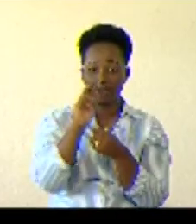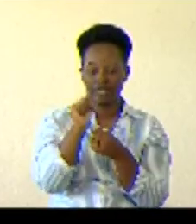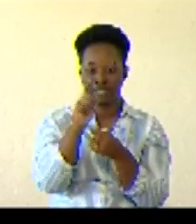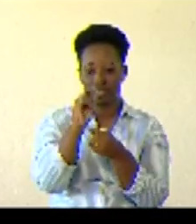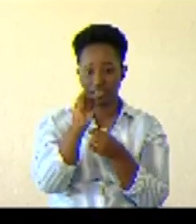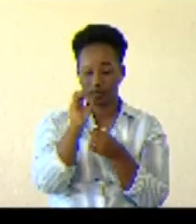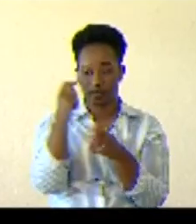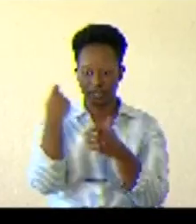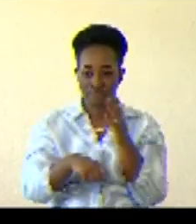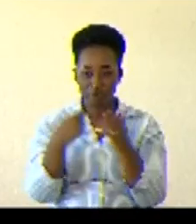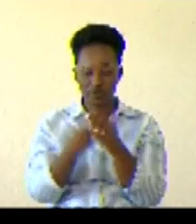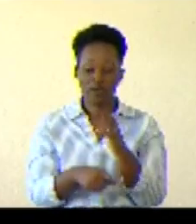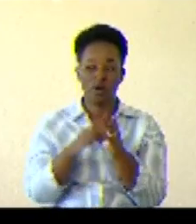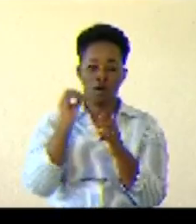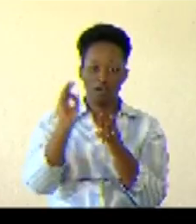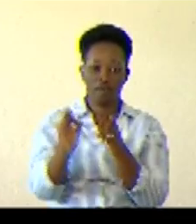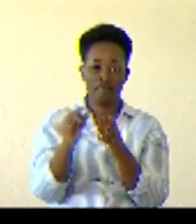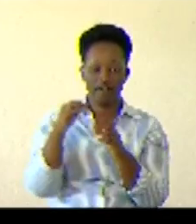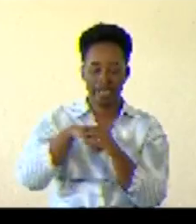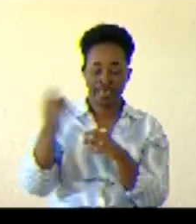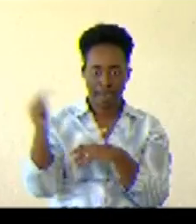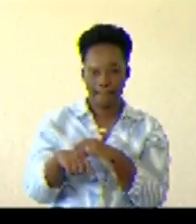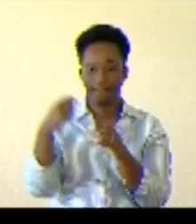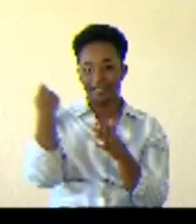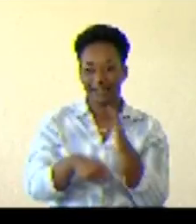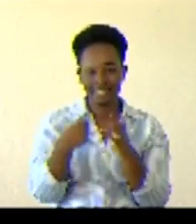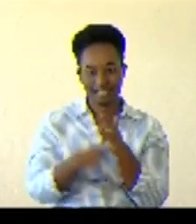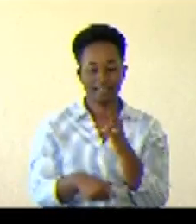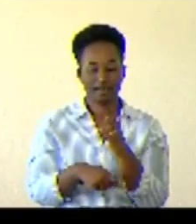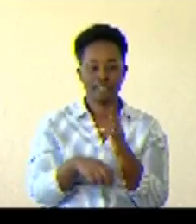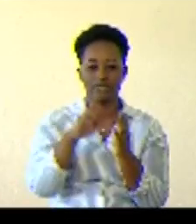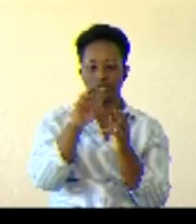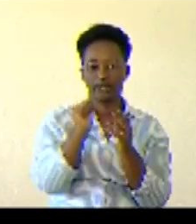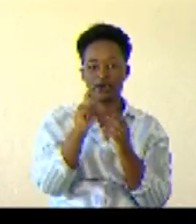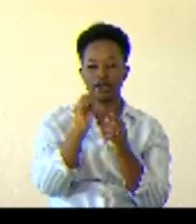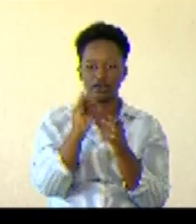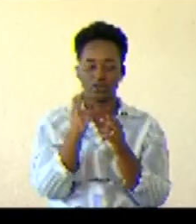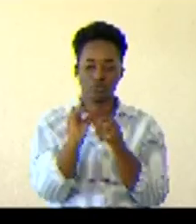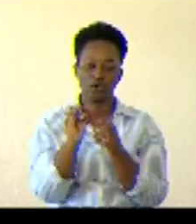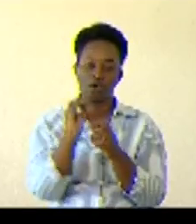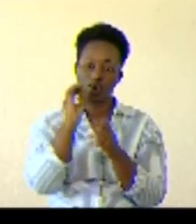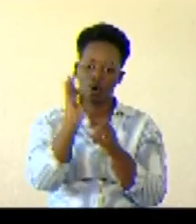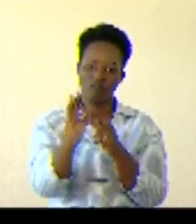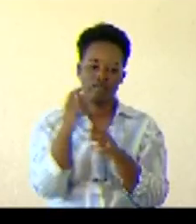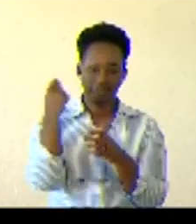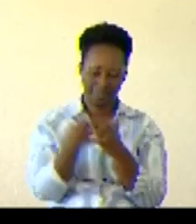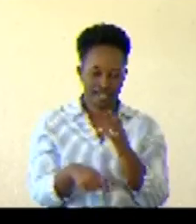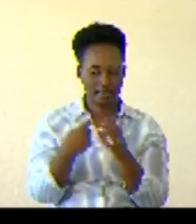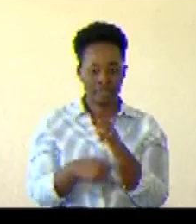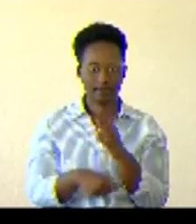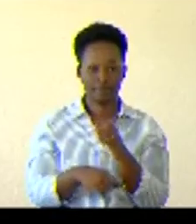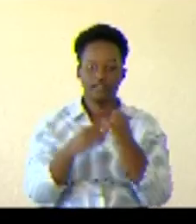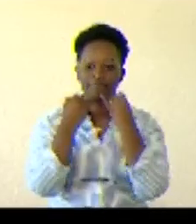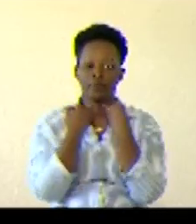to disposable income, the ratio of tax to disposable income, they are